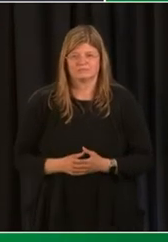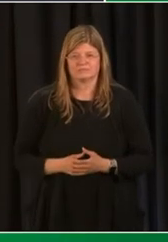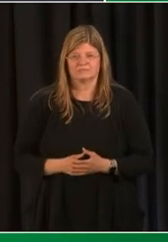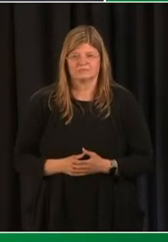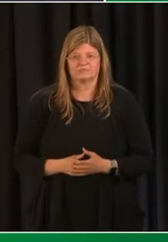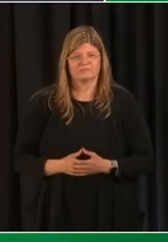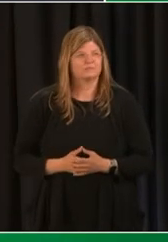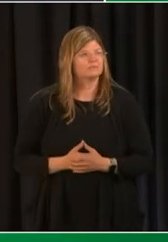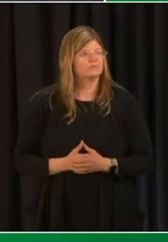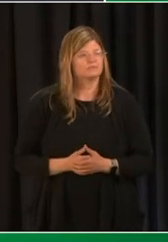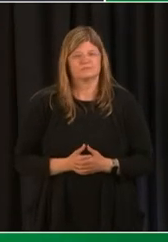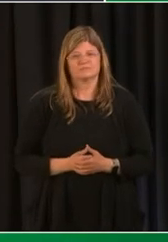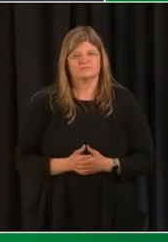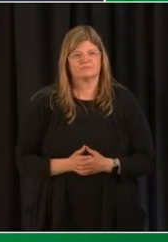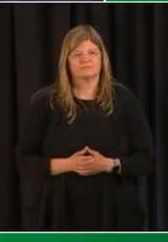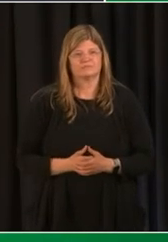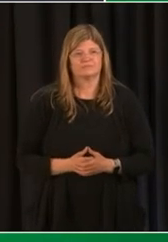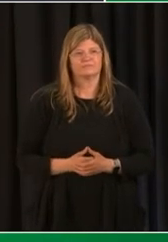question.